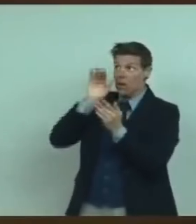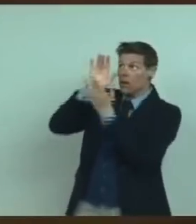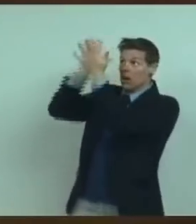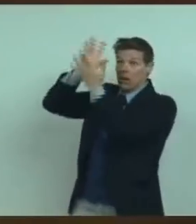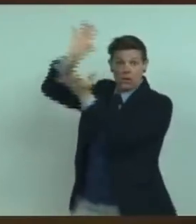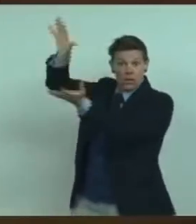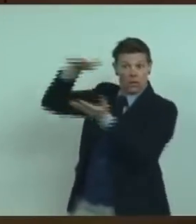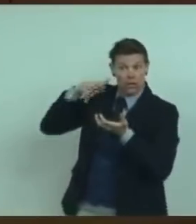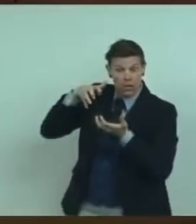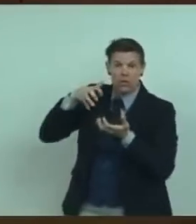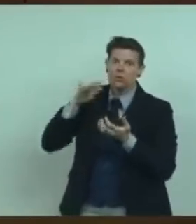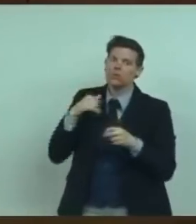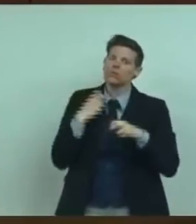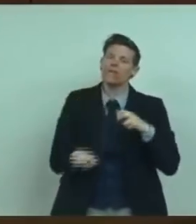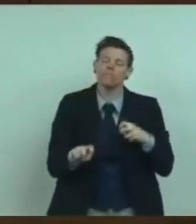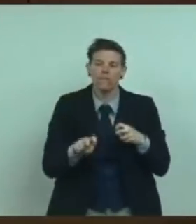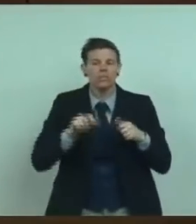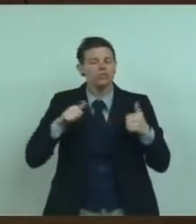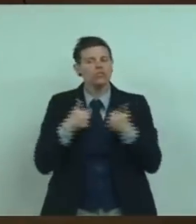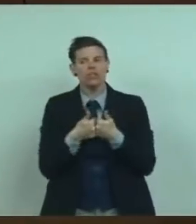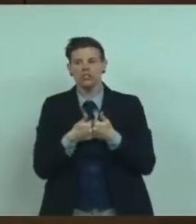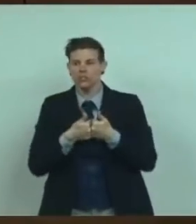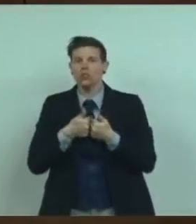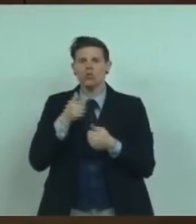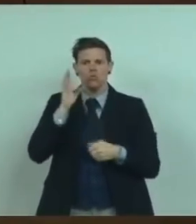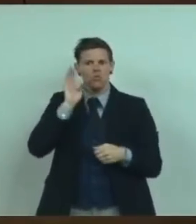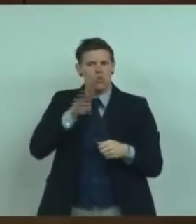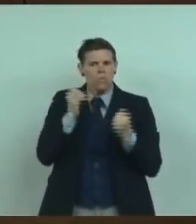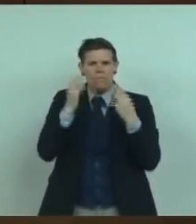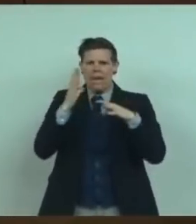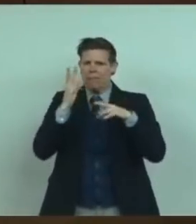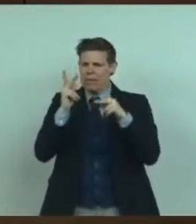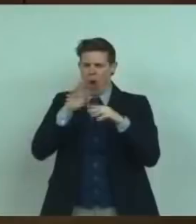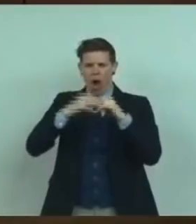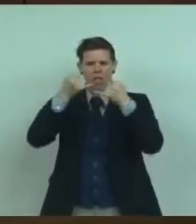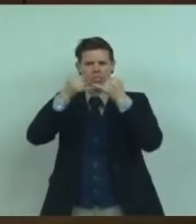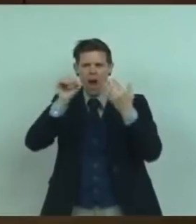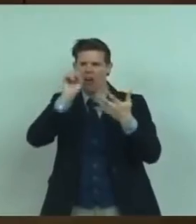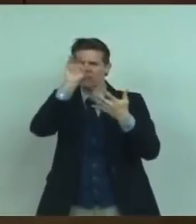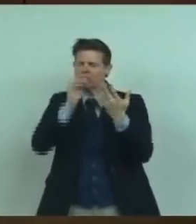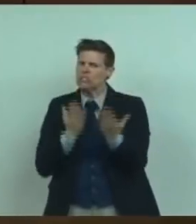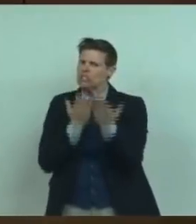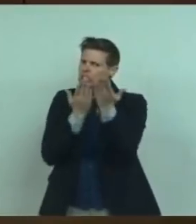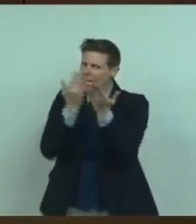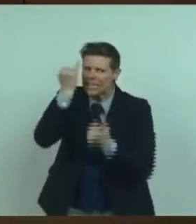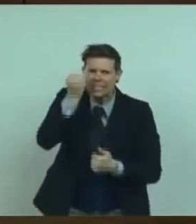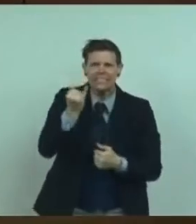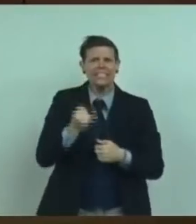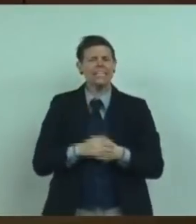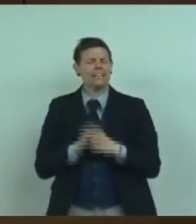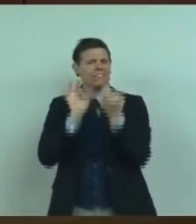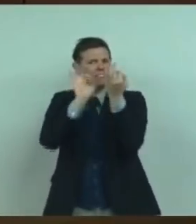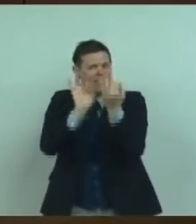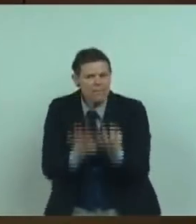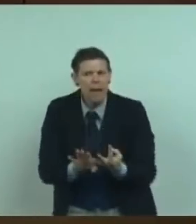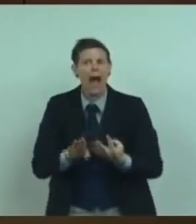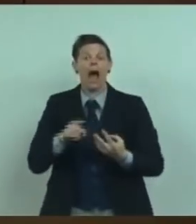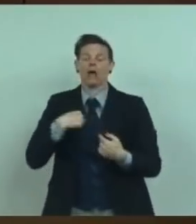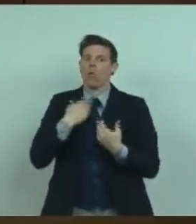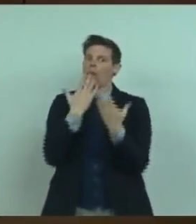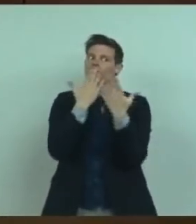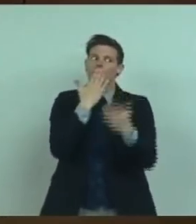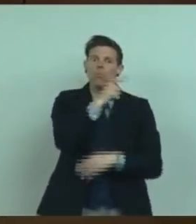responding, going online, talking to us about your suggestions and ideas, your concerns. It is true